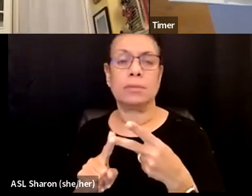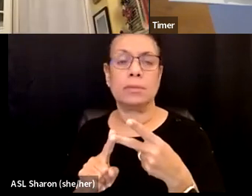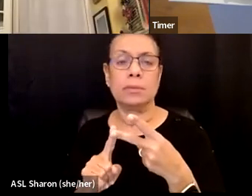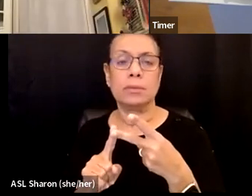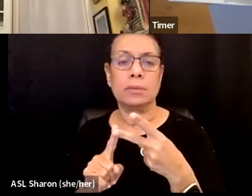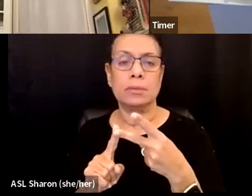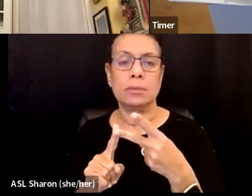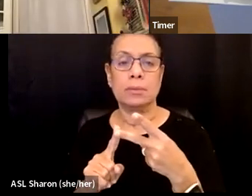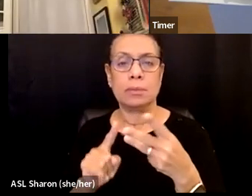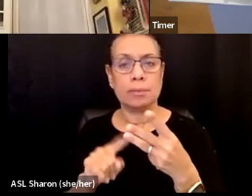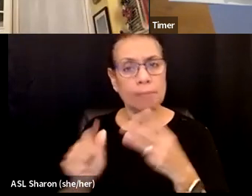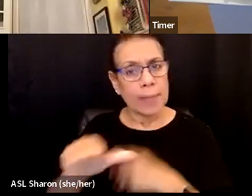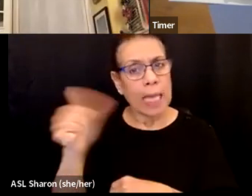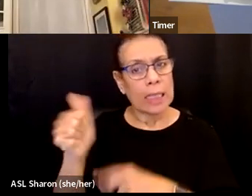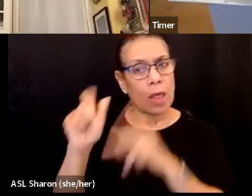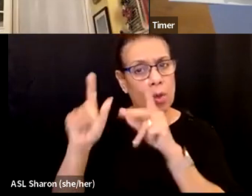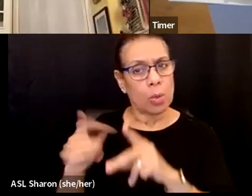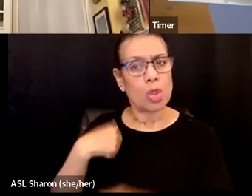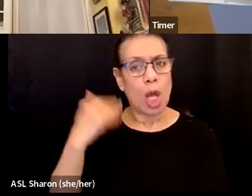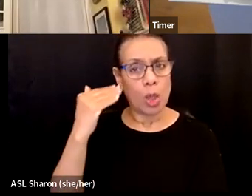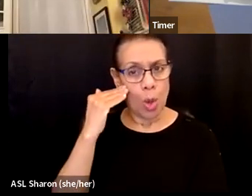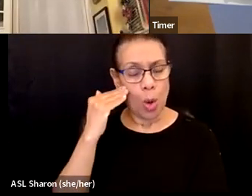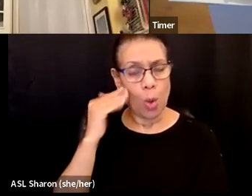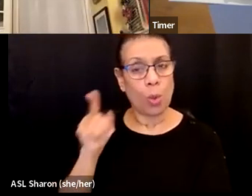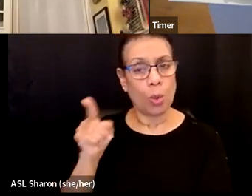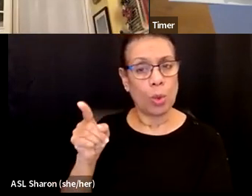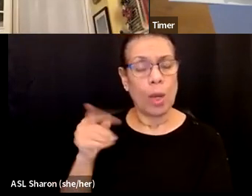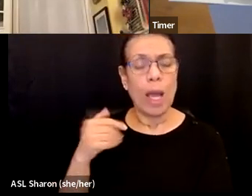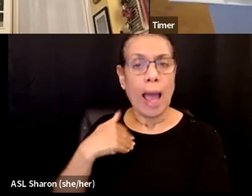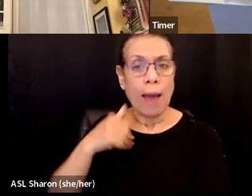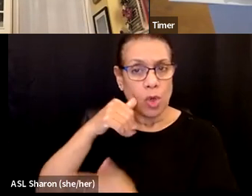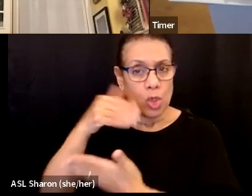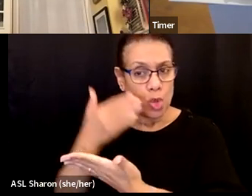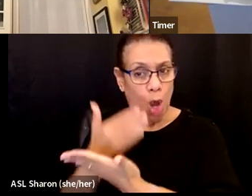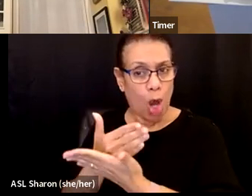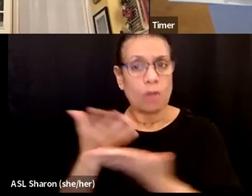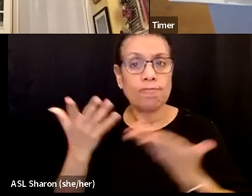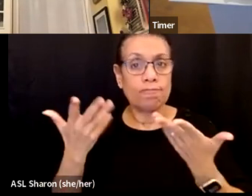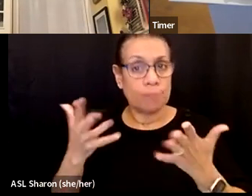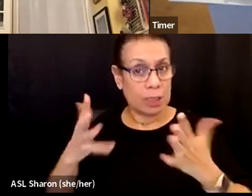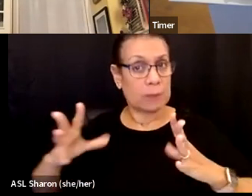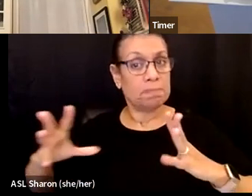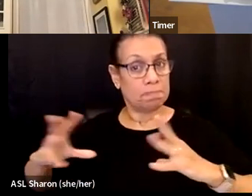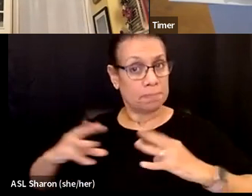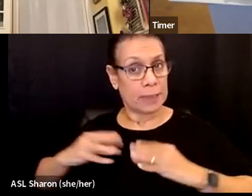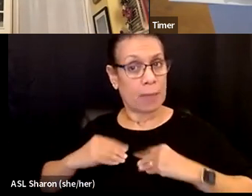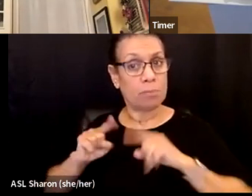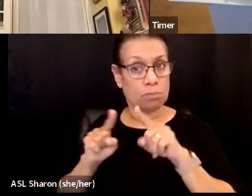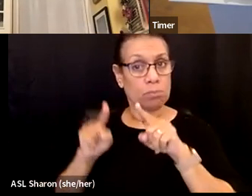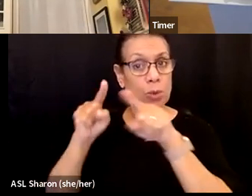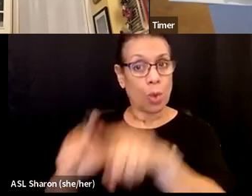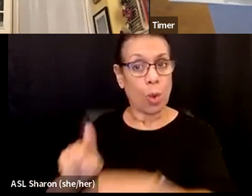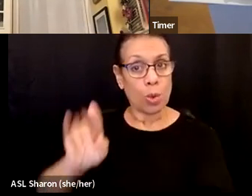another person that i know she have a daughter that got accepted into the boston latin